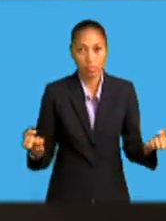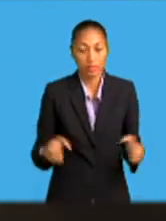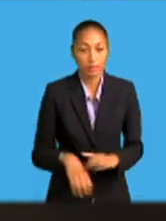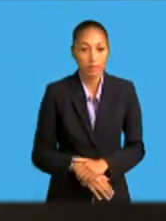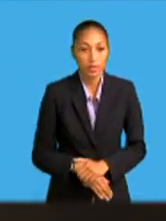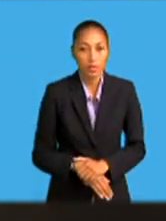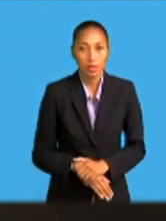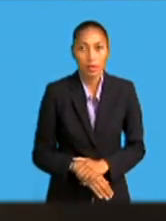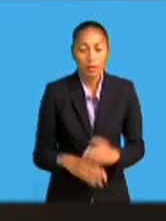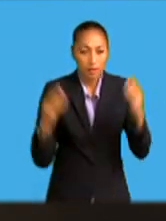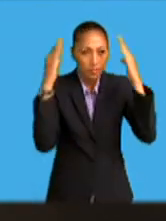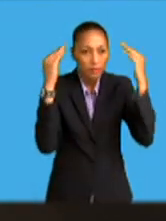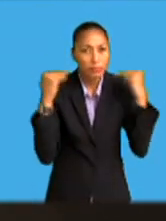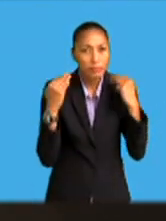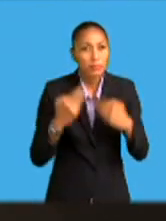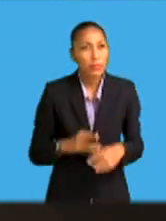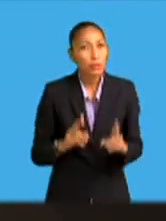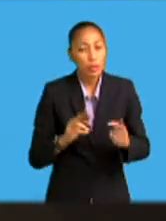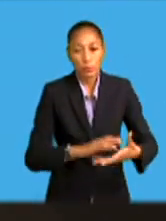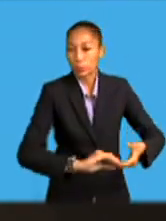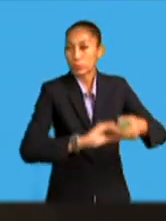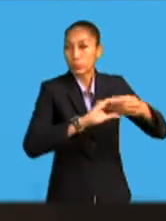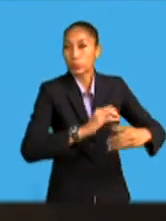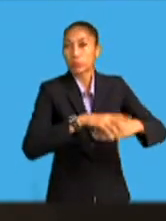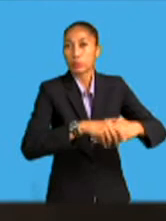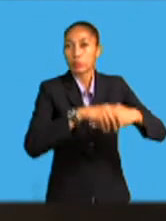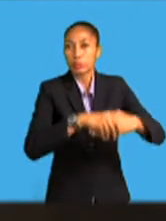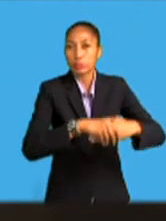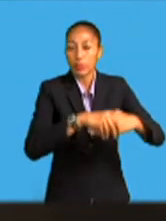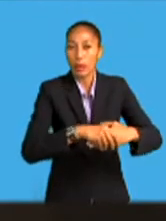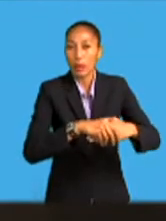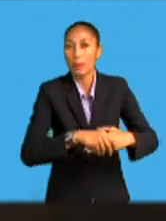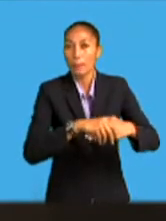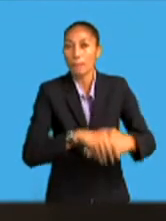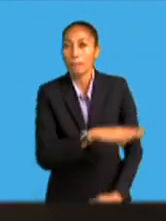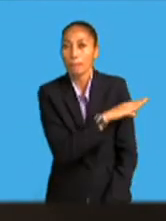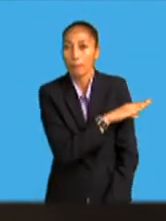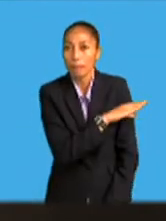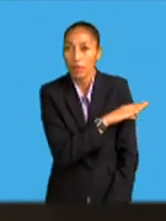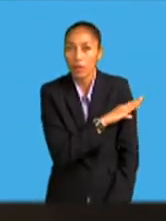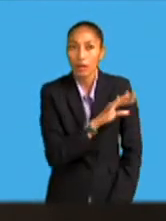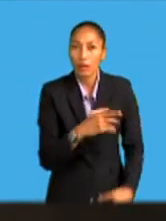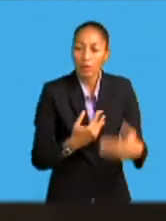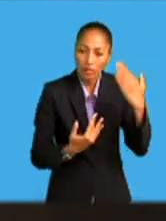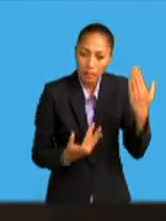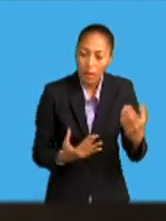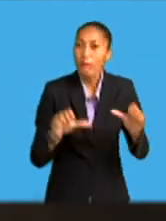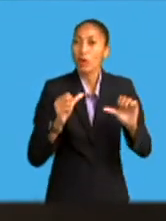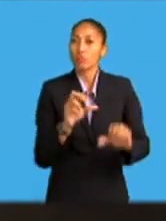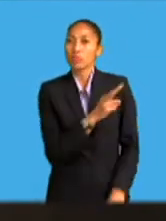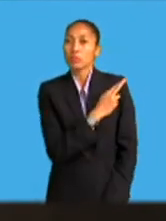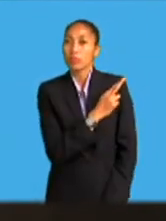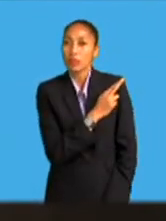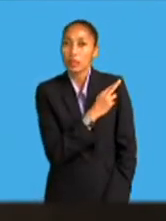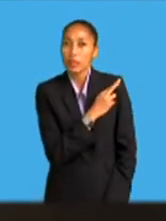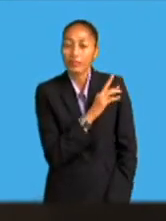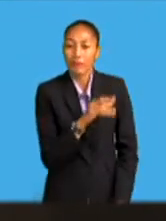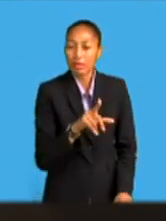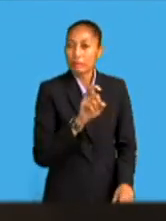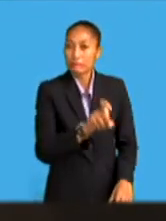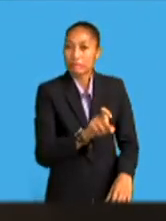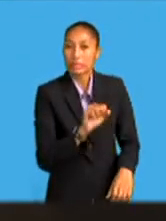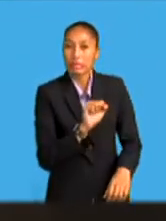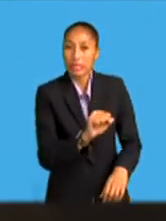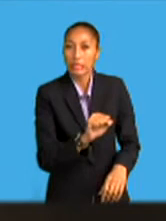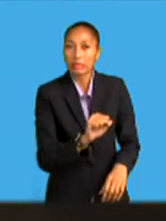Speaker, I wish to congratulate the Honorable Prime Minister for the honor and responsibility in his capacity